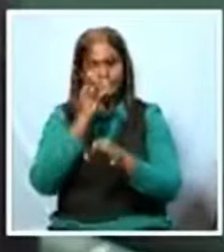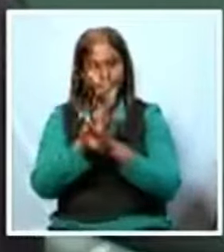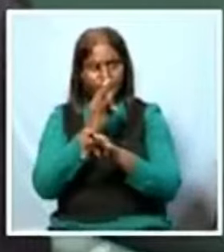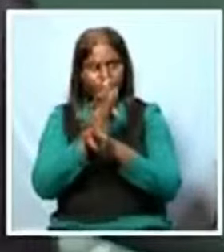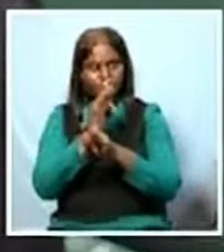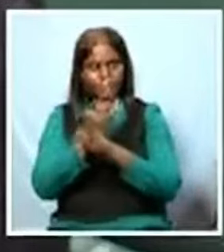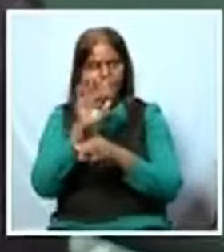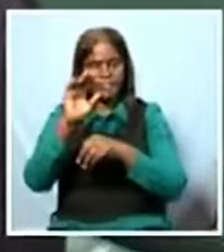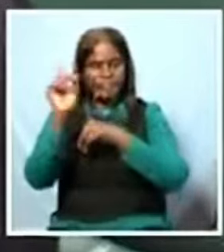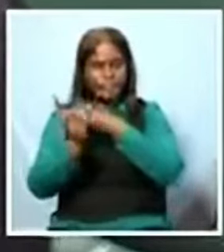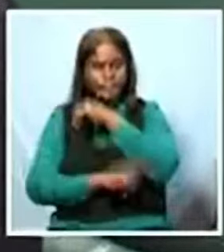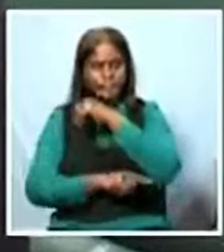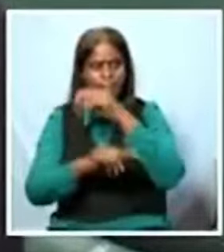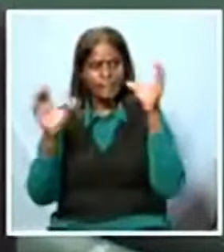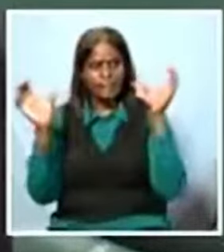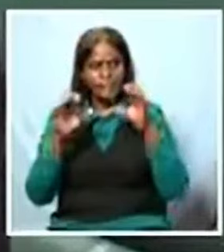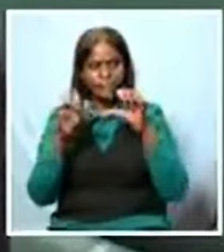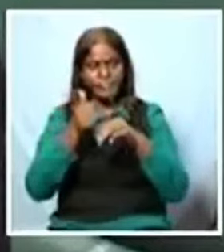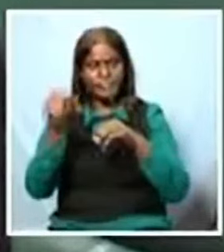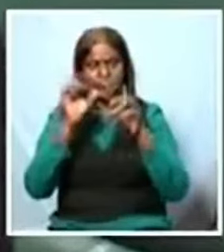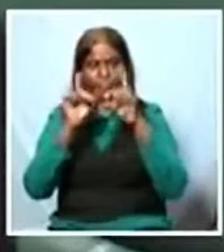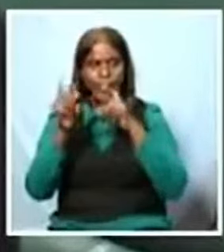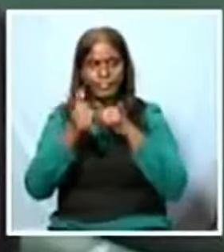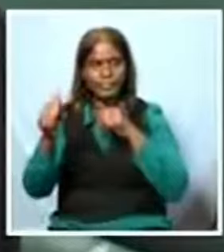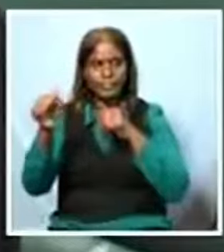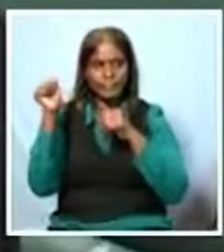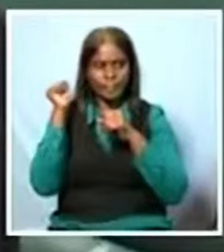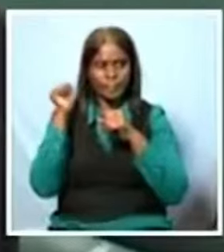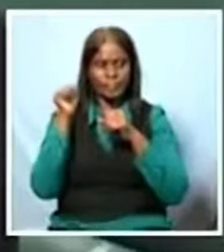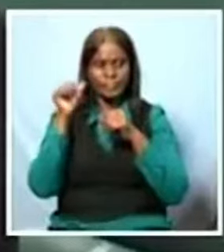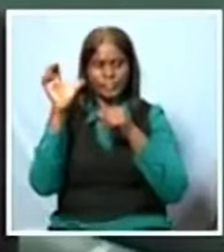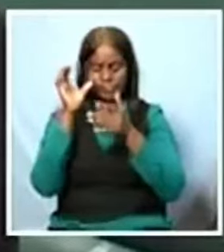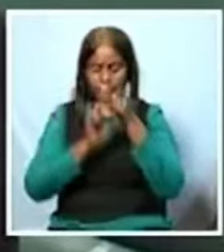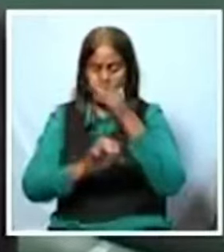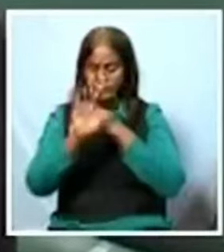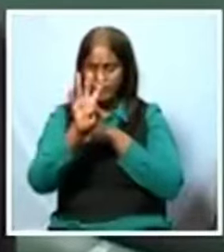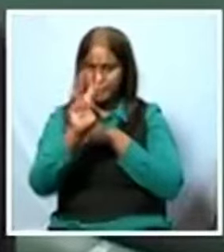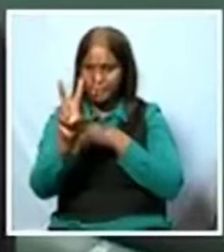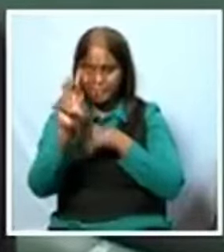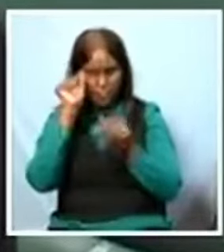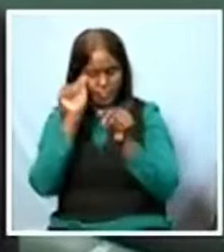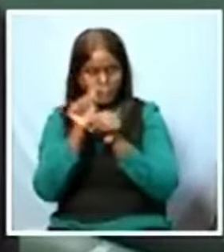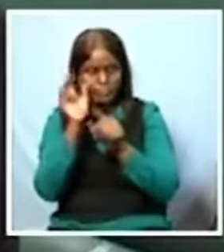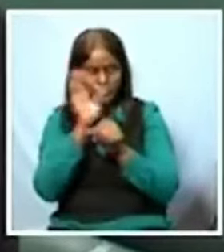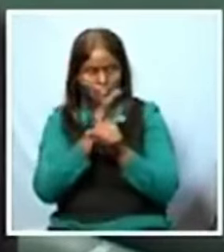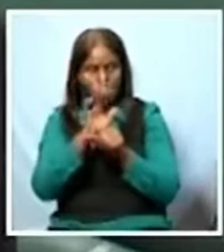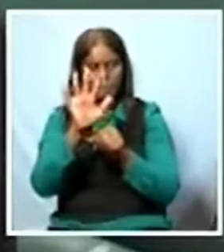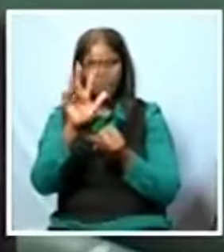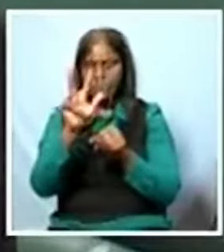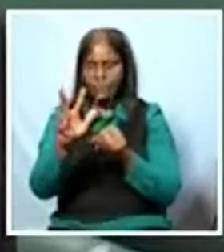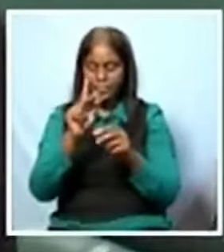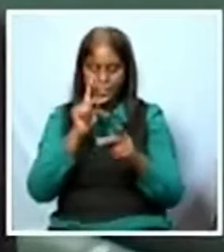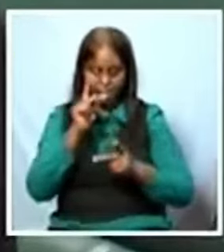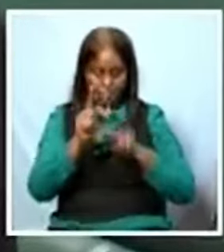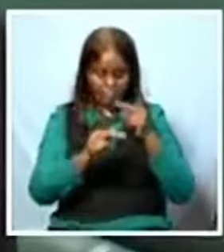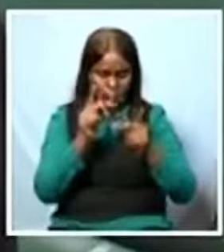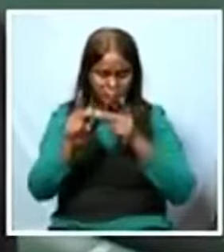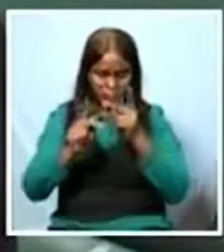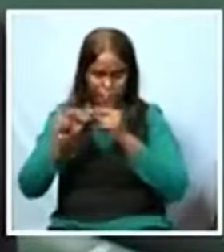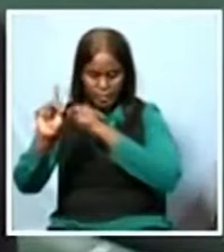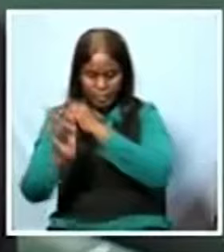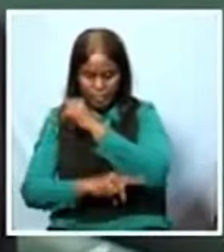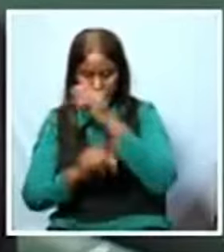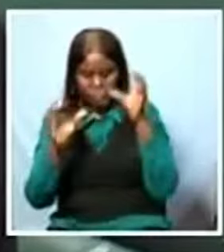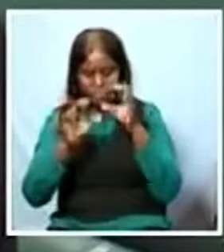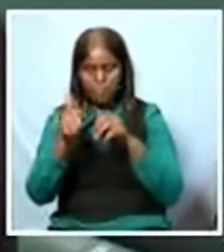of disciplinary committee. Any debate, any objection? Clause 42 is agreed to. Clause 43, proceedings of disciplinary